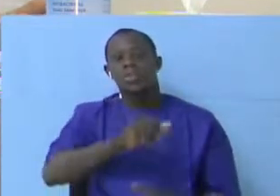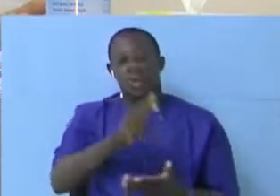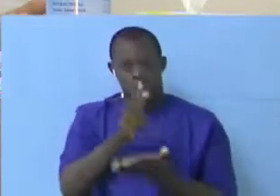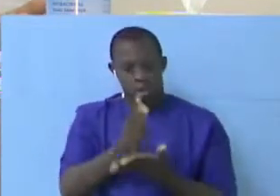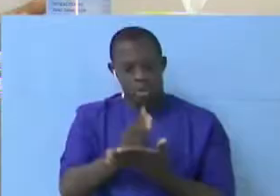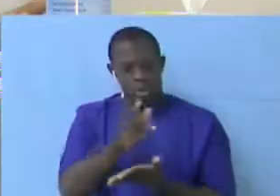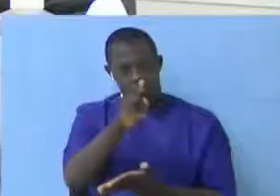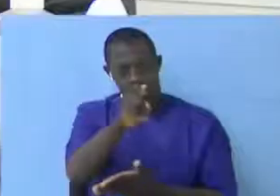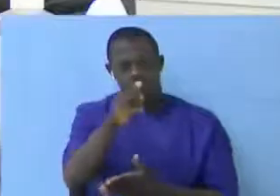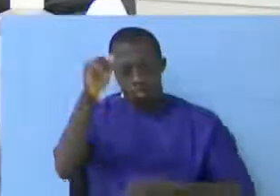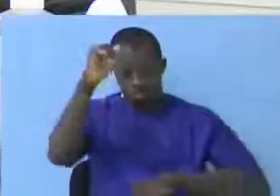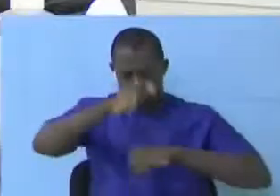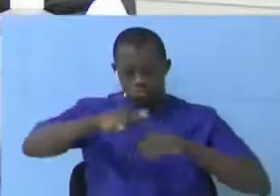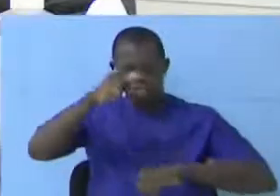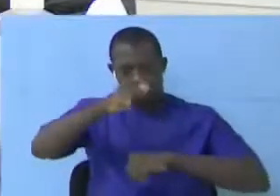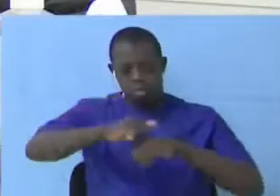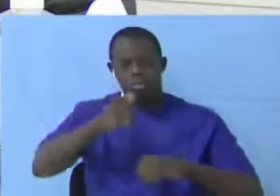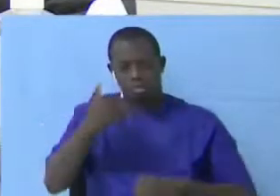people.